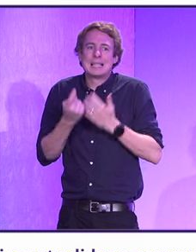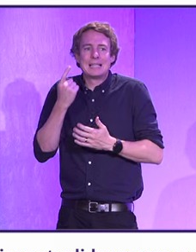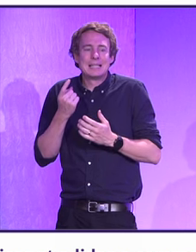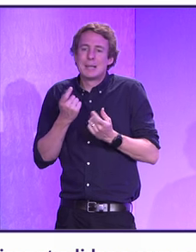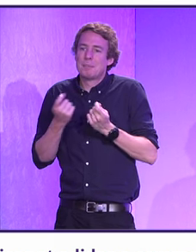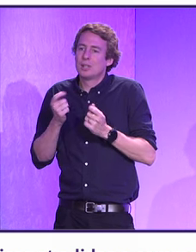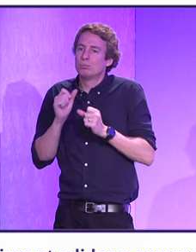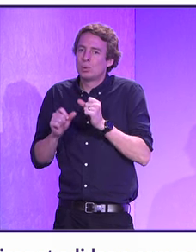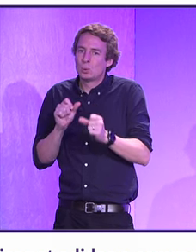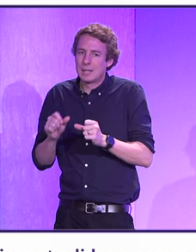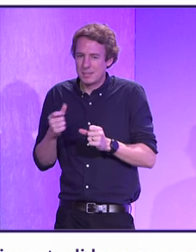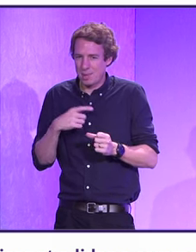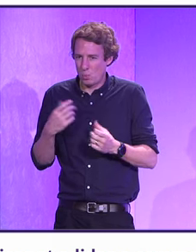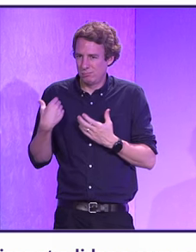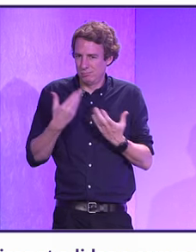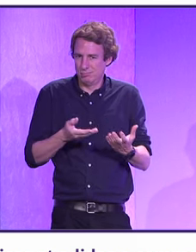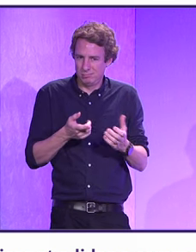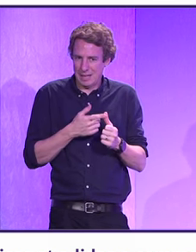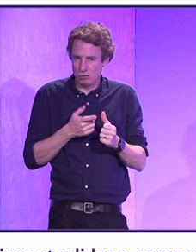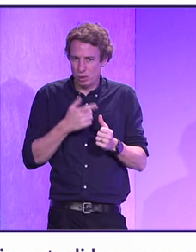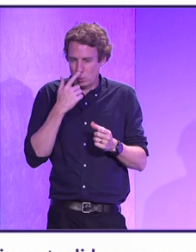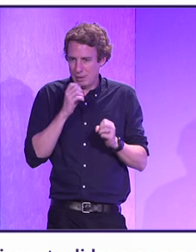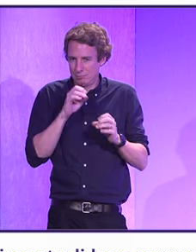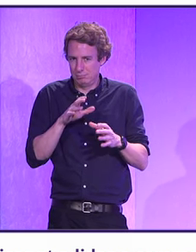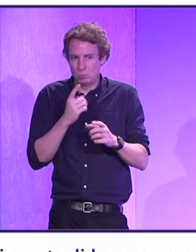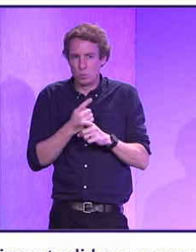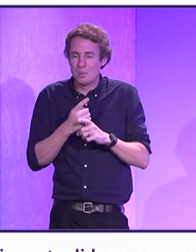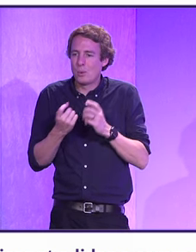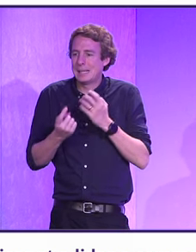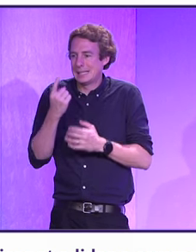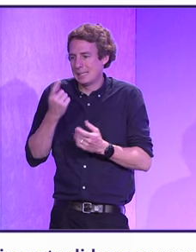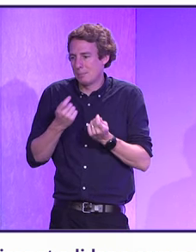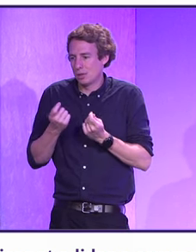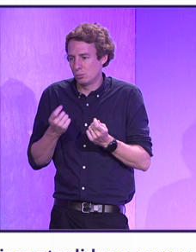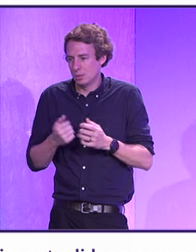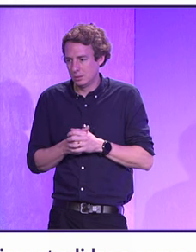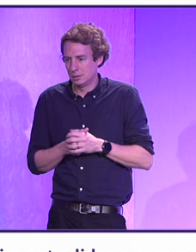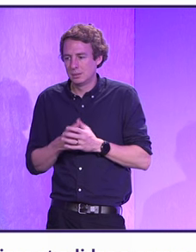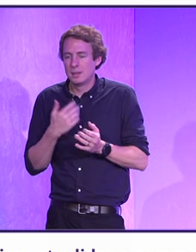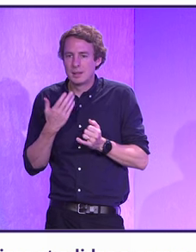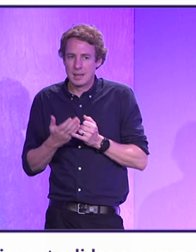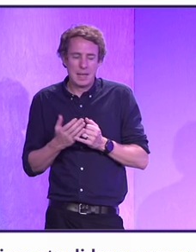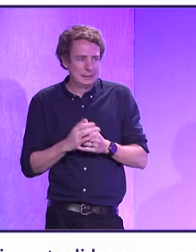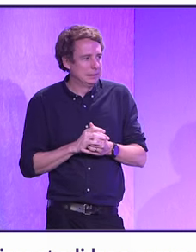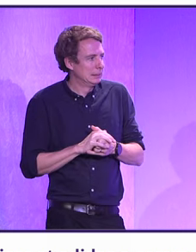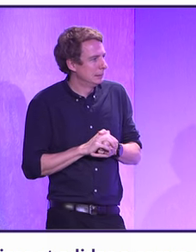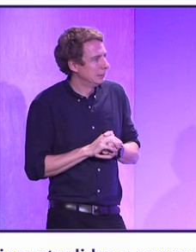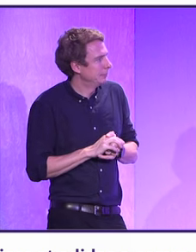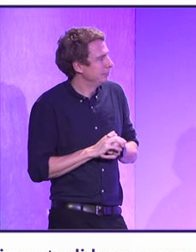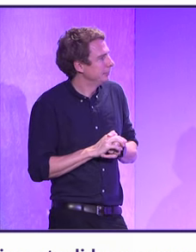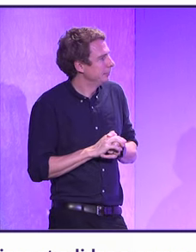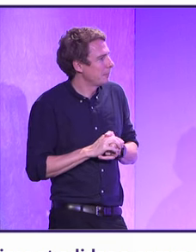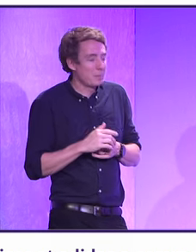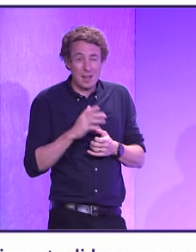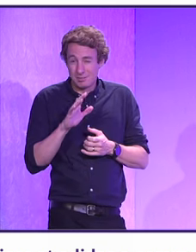incident management process. With that, I will hand it over to Andrea, who will walk through us on incident management. Thanks, Ravi. And I would say it's way more